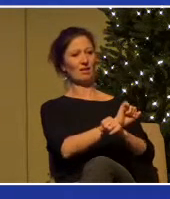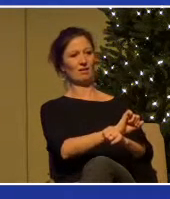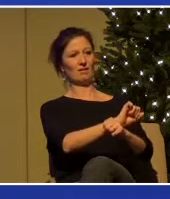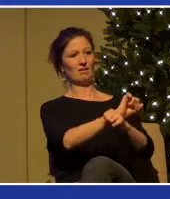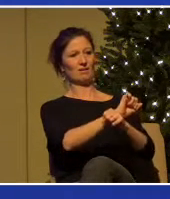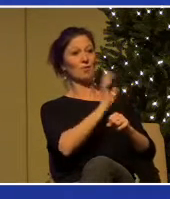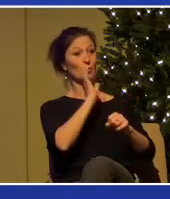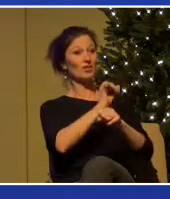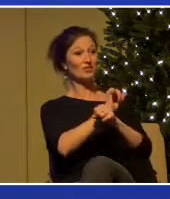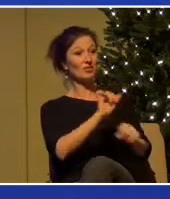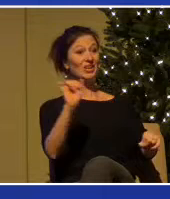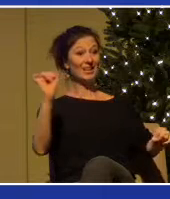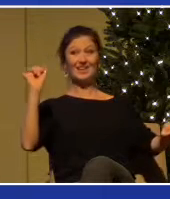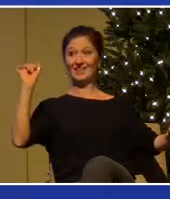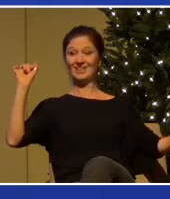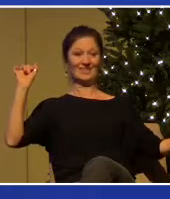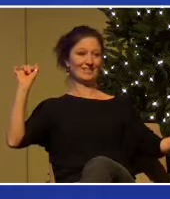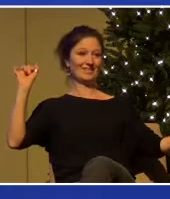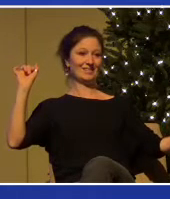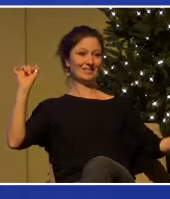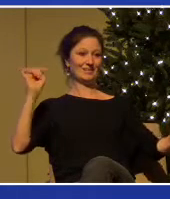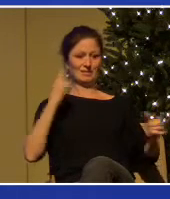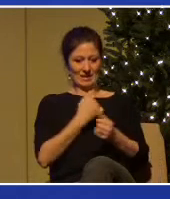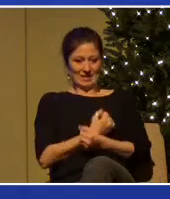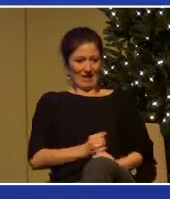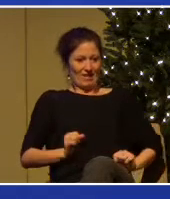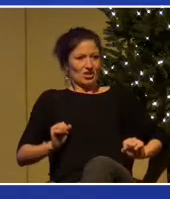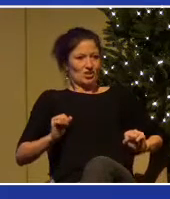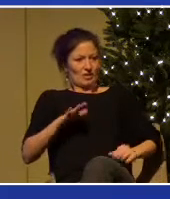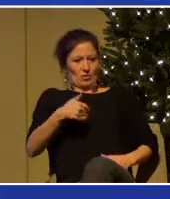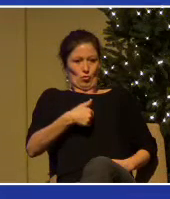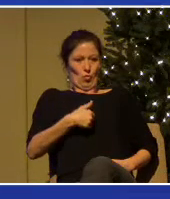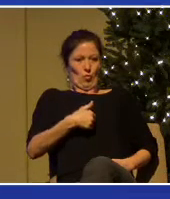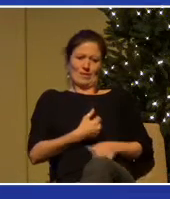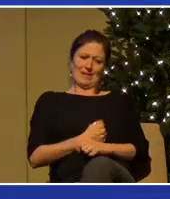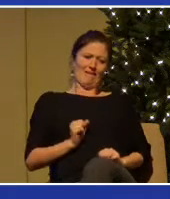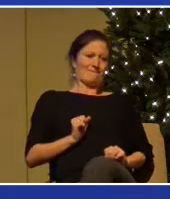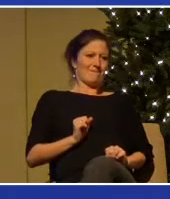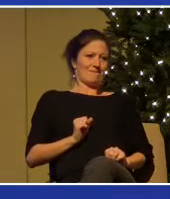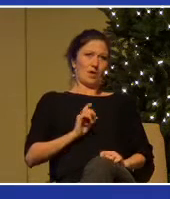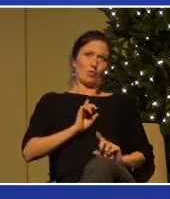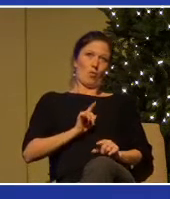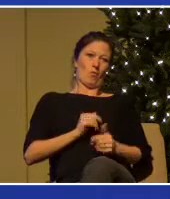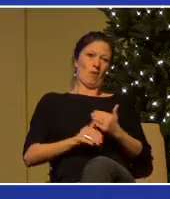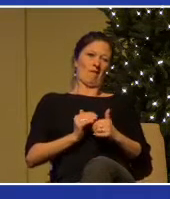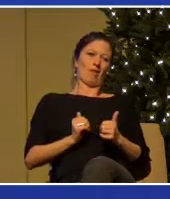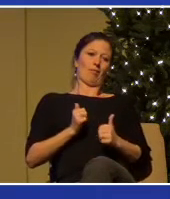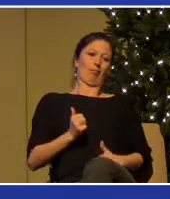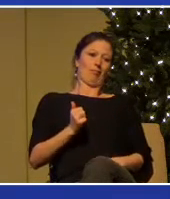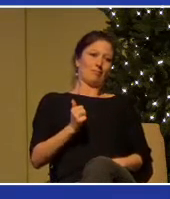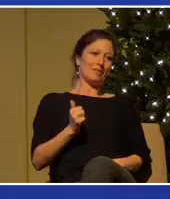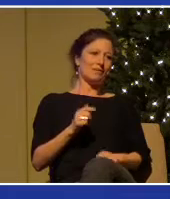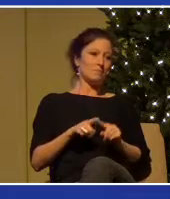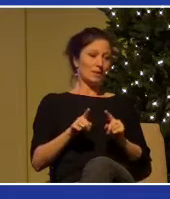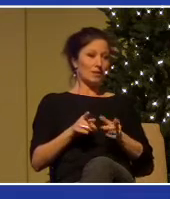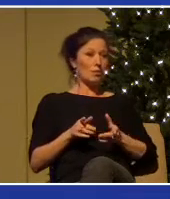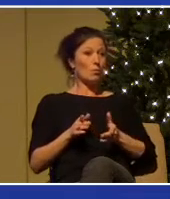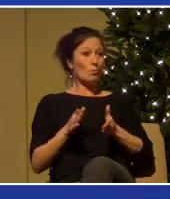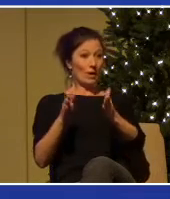He comes not just with salvation, that our souls will be saved, we'll go to heaven one day. There is a way open for us to